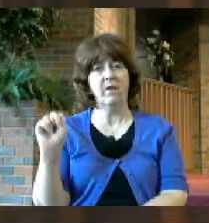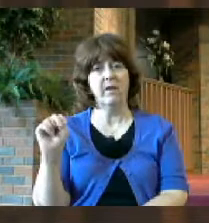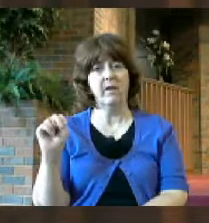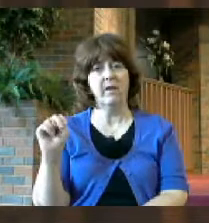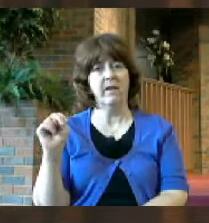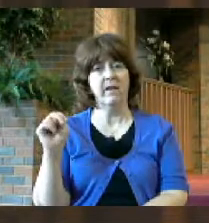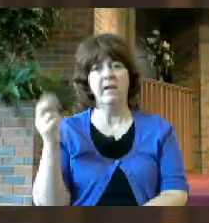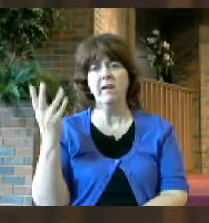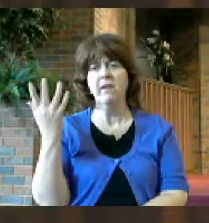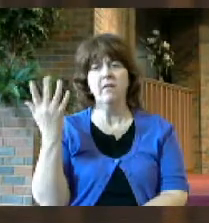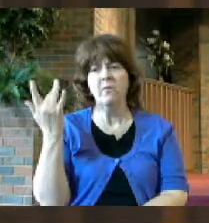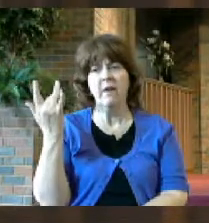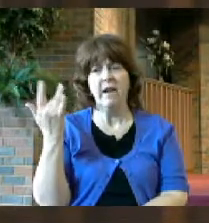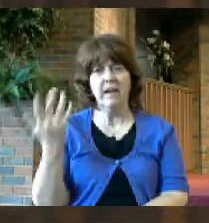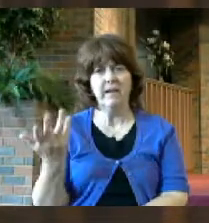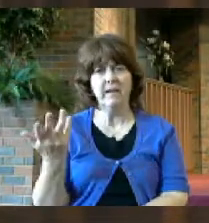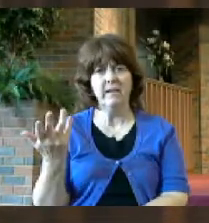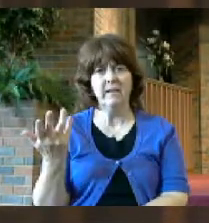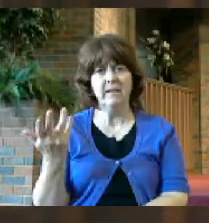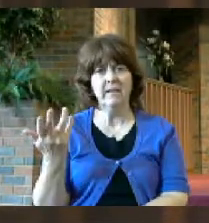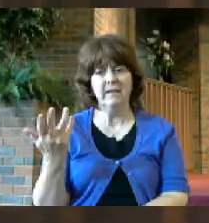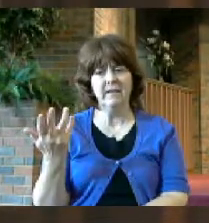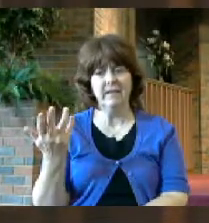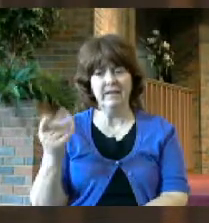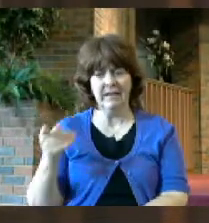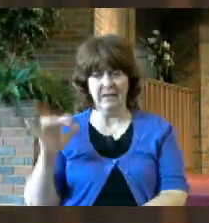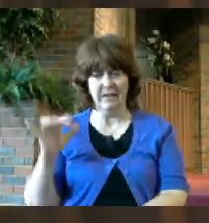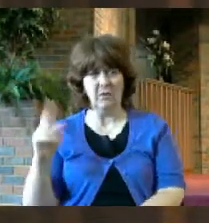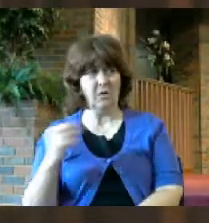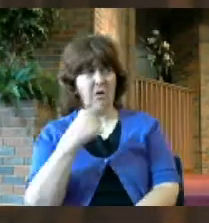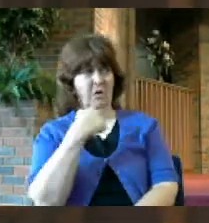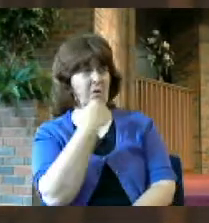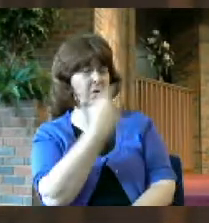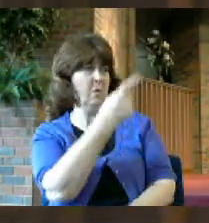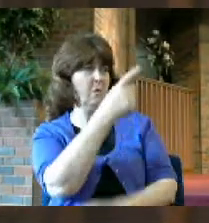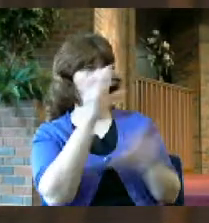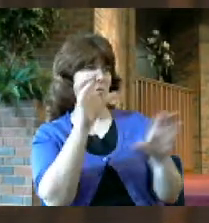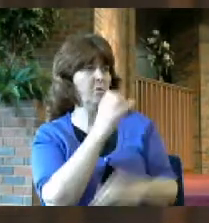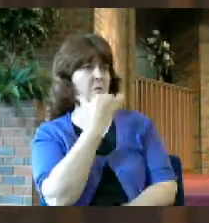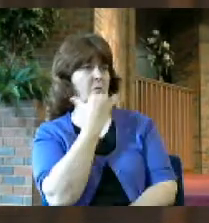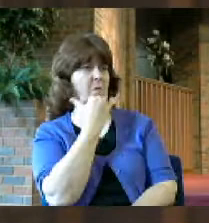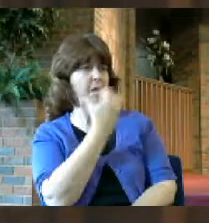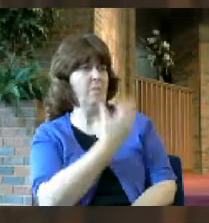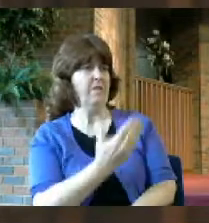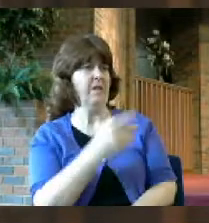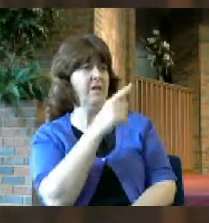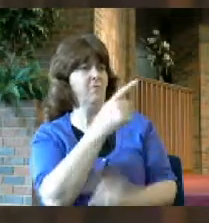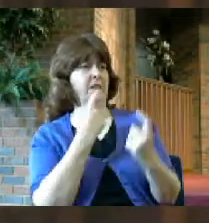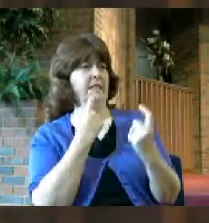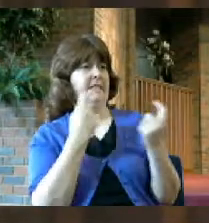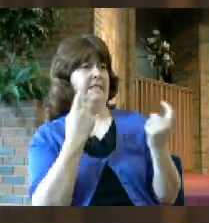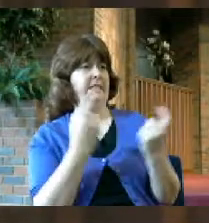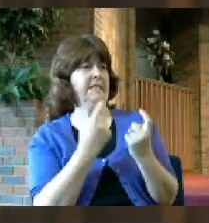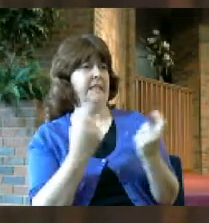Because he told Herod he was doing wrong, that he was sinning, that he was being immoral.